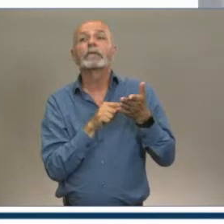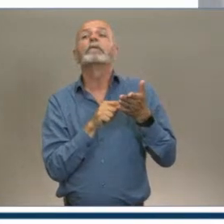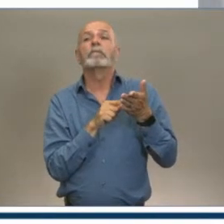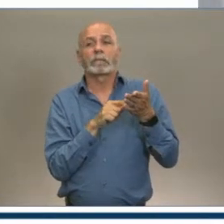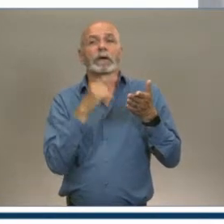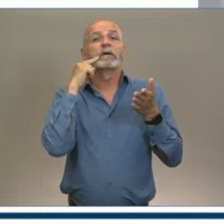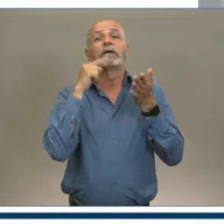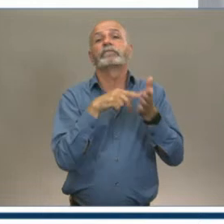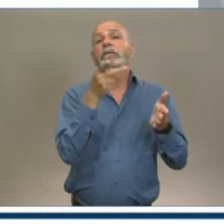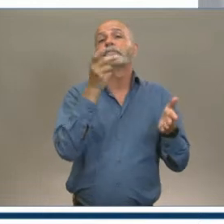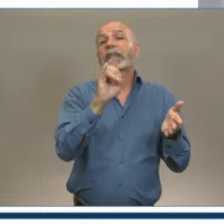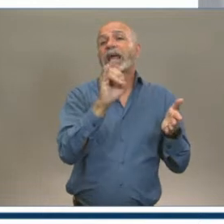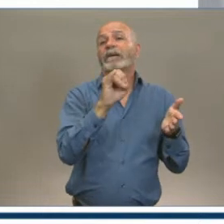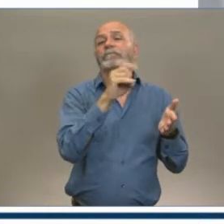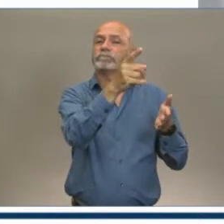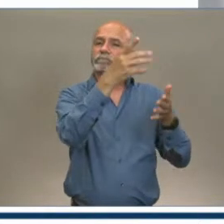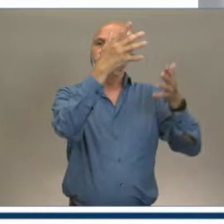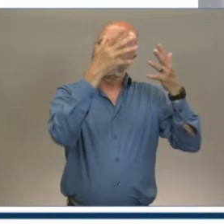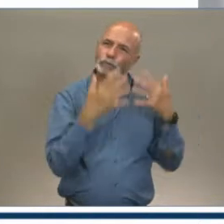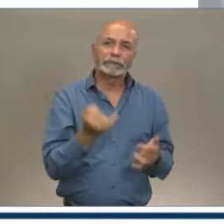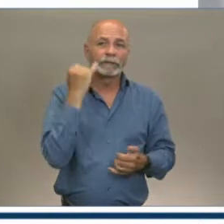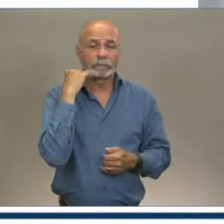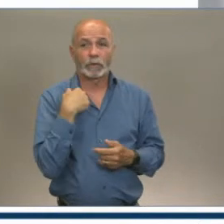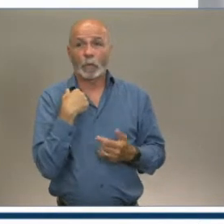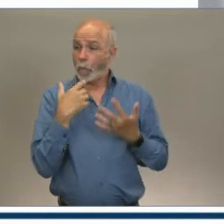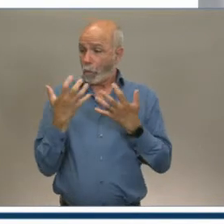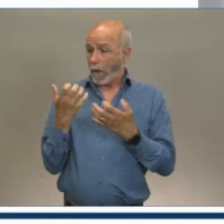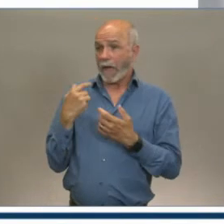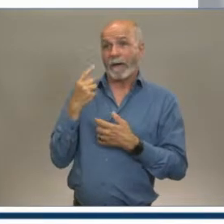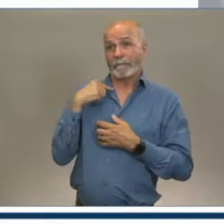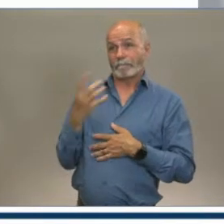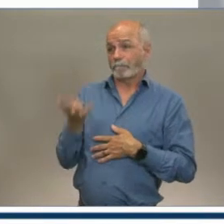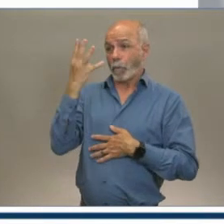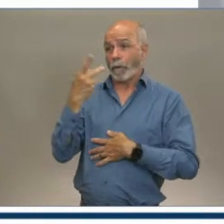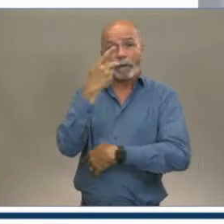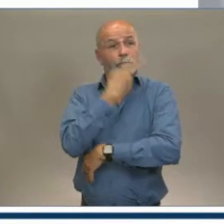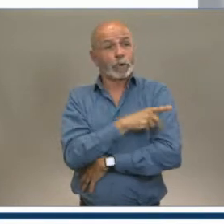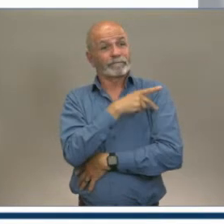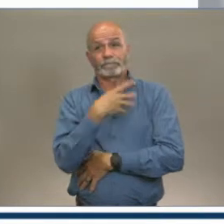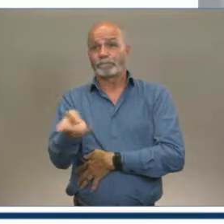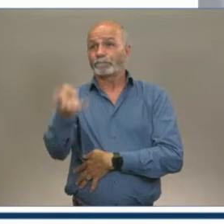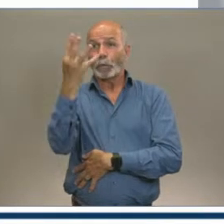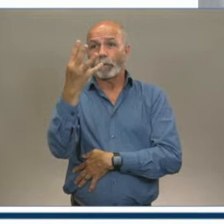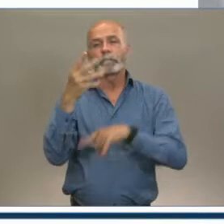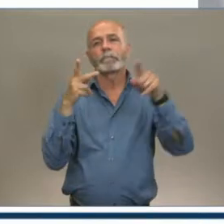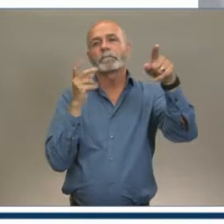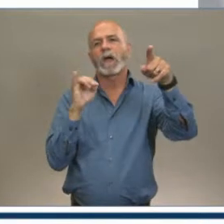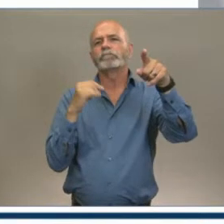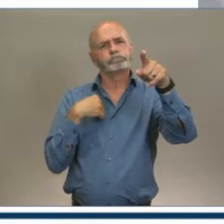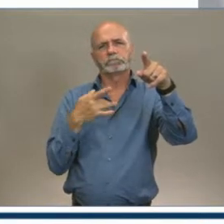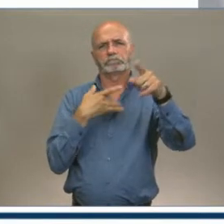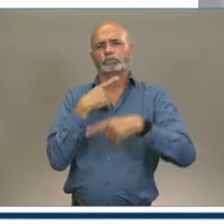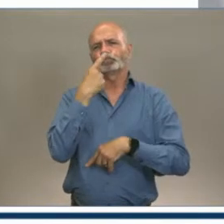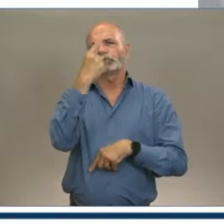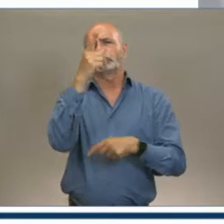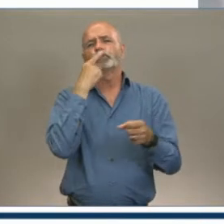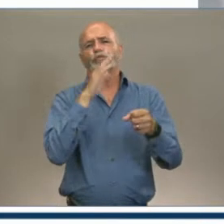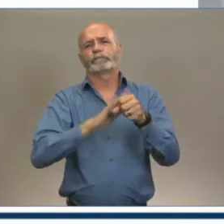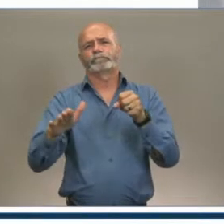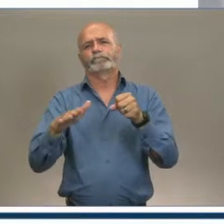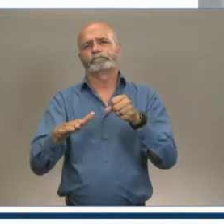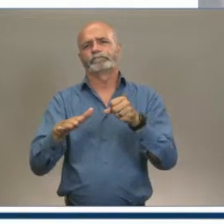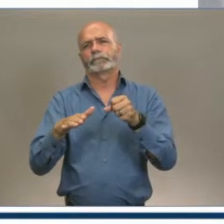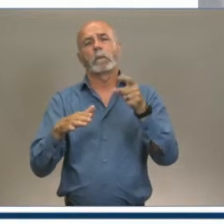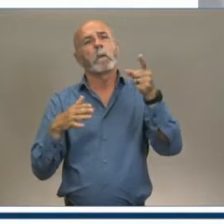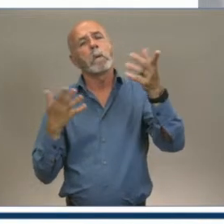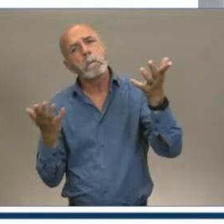one vaccine with the Atlantic opening. So that work is underway, and without knowing exactly when New Brunswick will